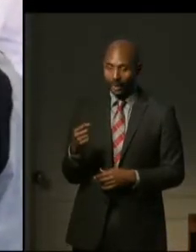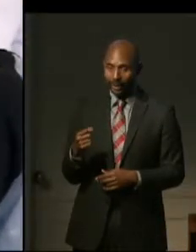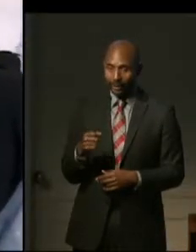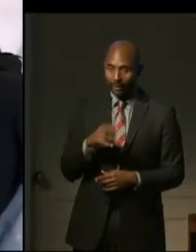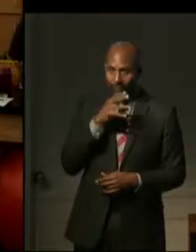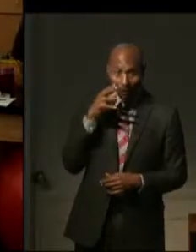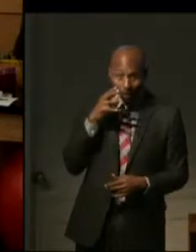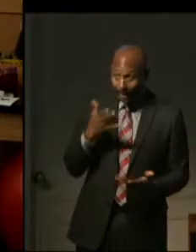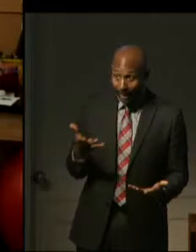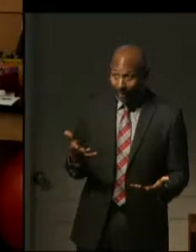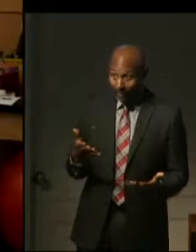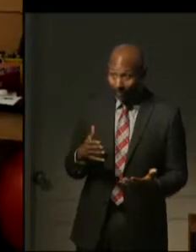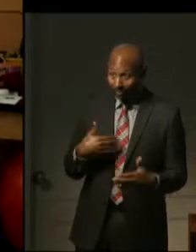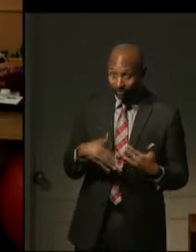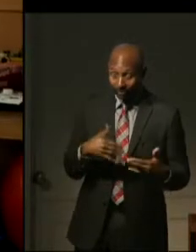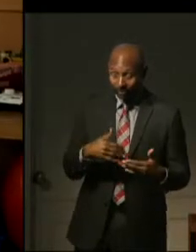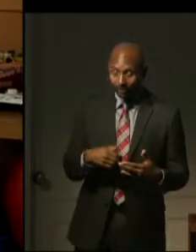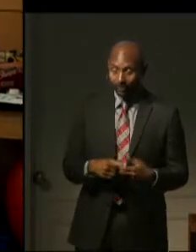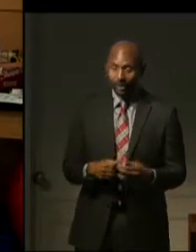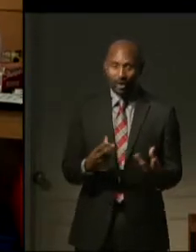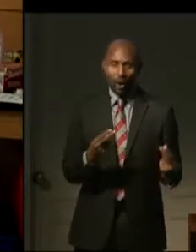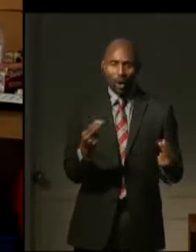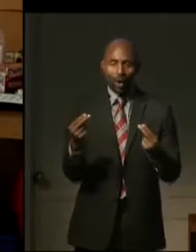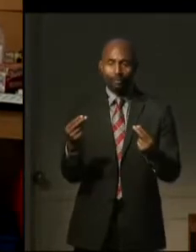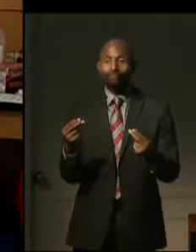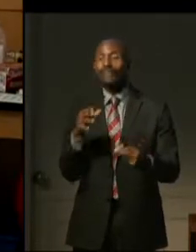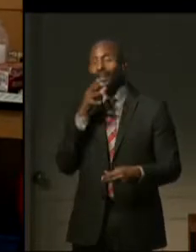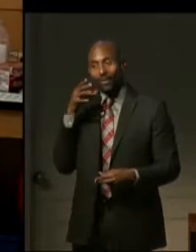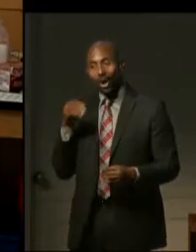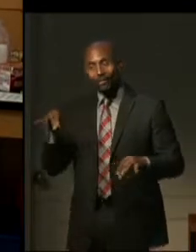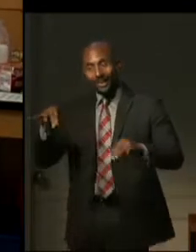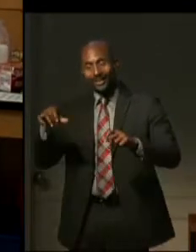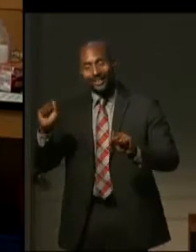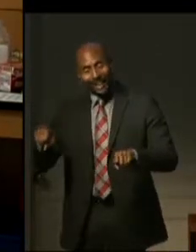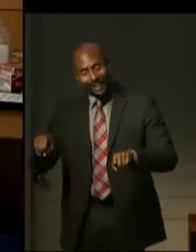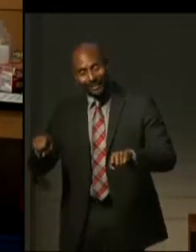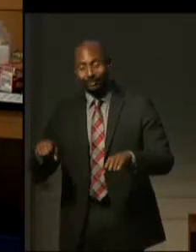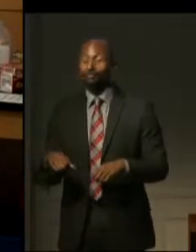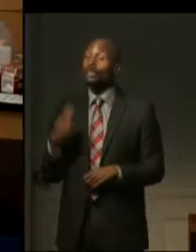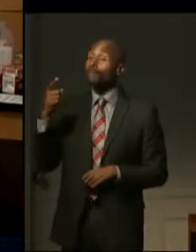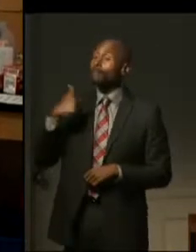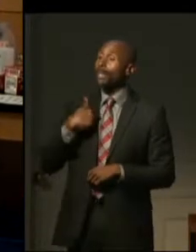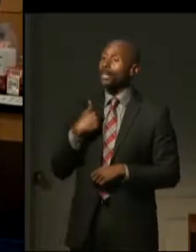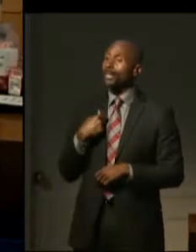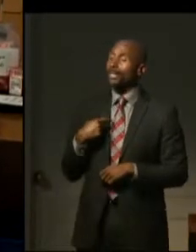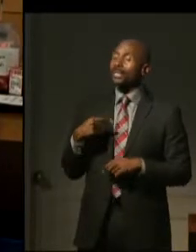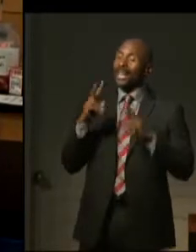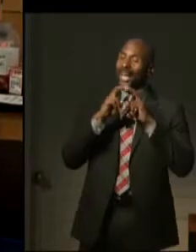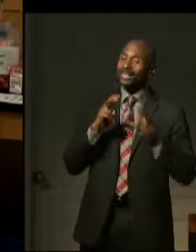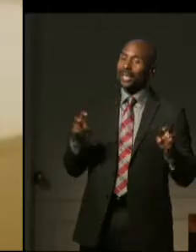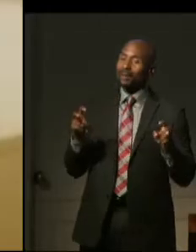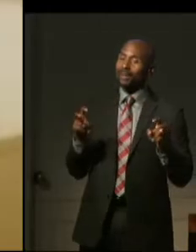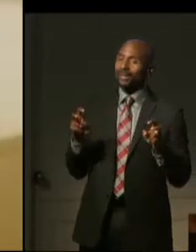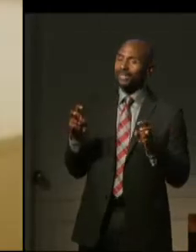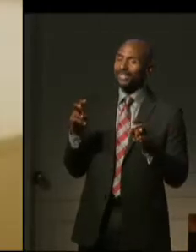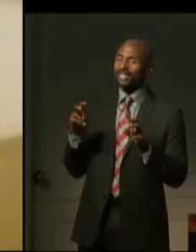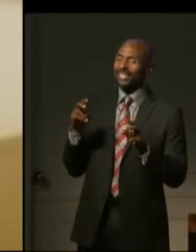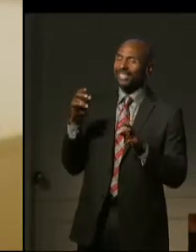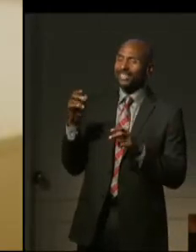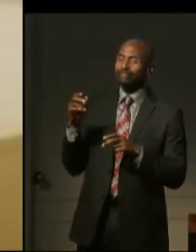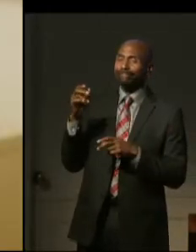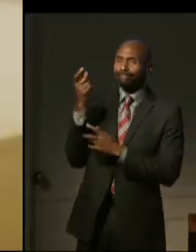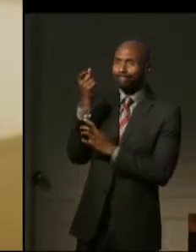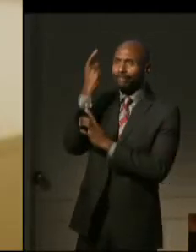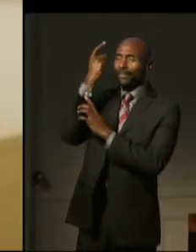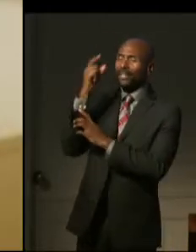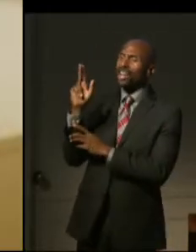No. Yes. Farming, yes. Yeah, so for me, as I really began to examine what understanding is and the processes involved, I recognized